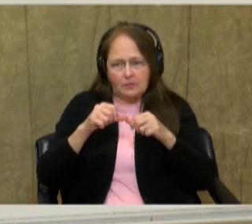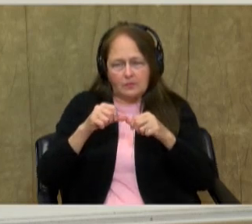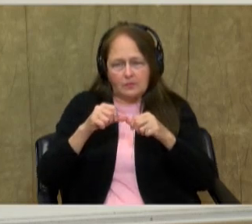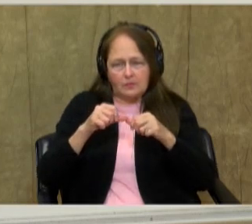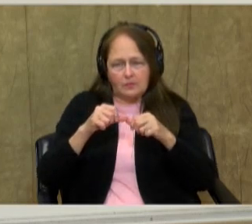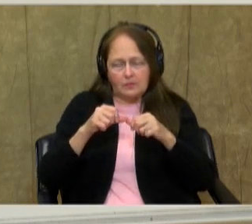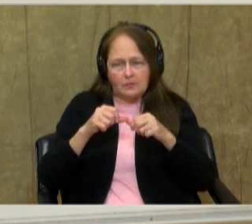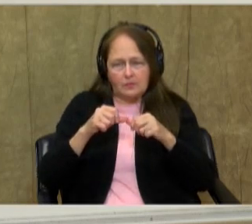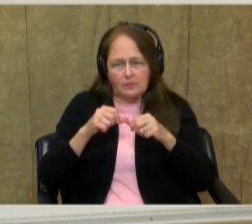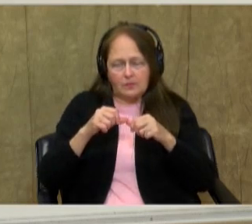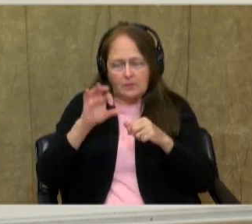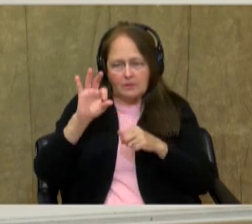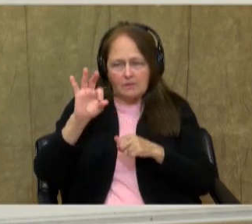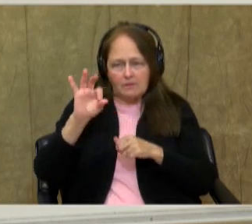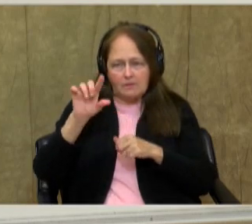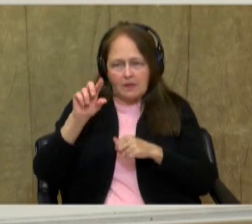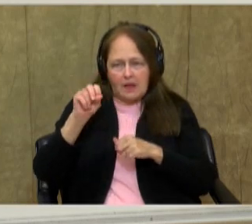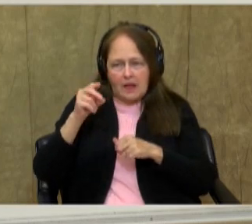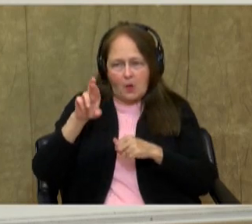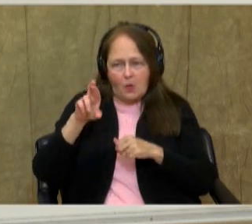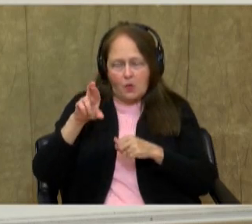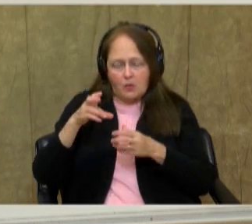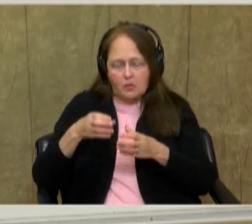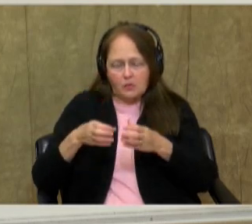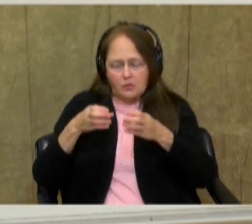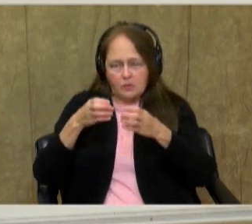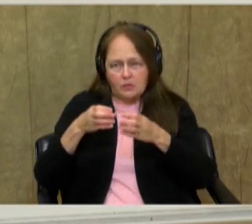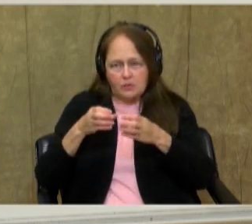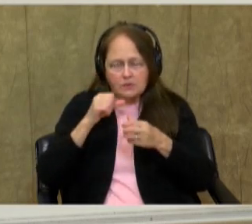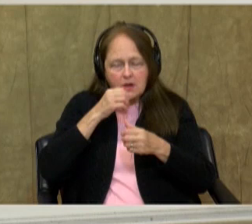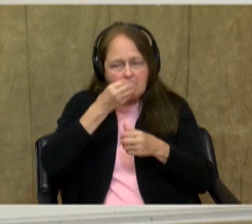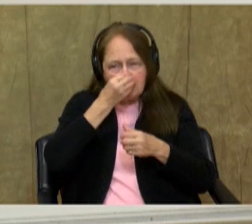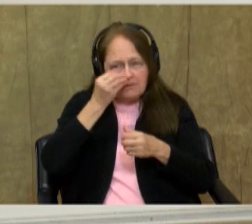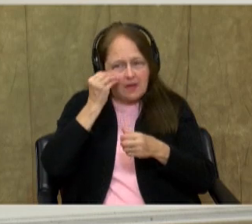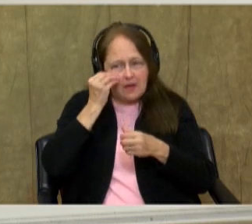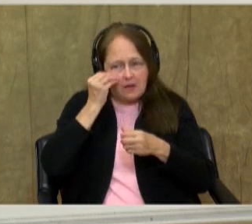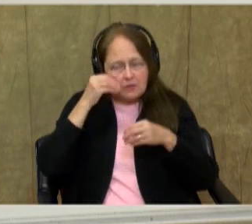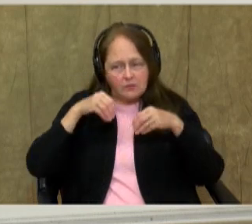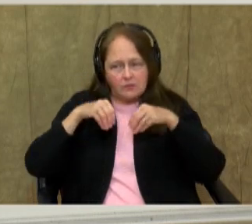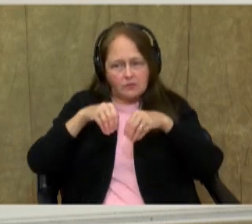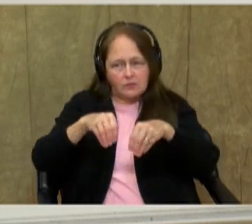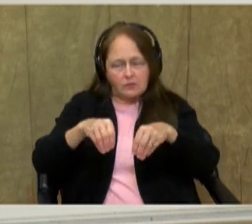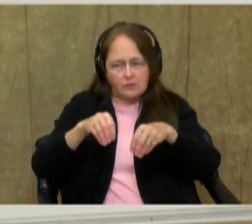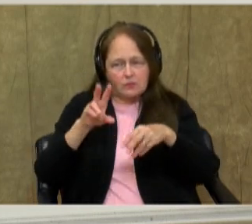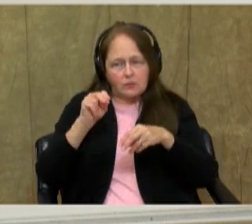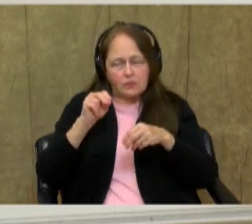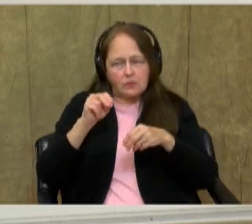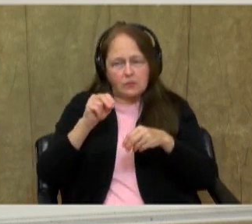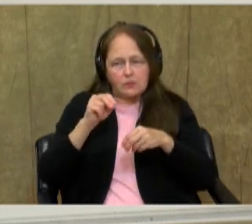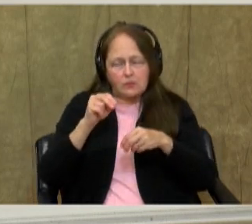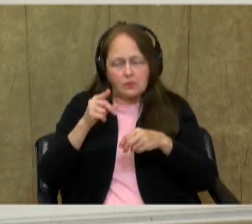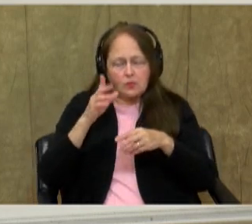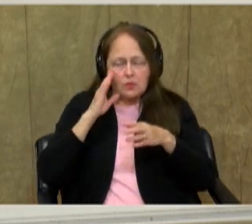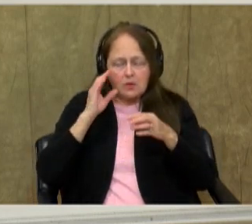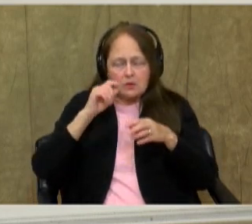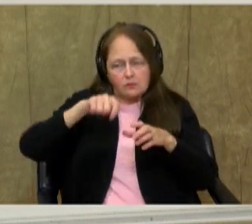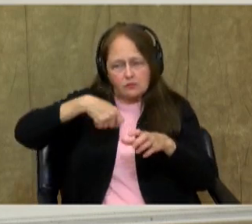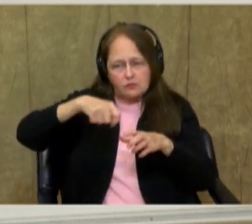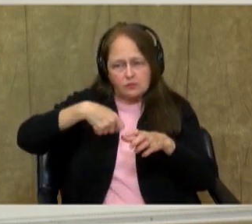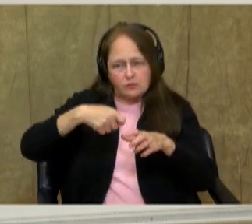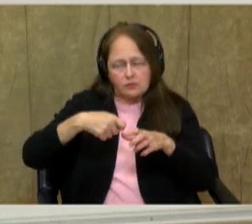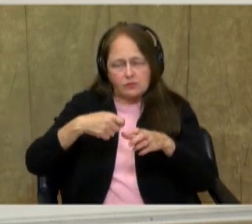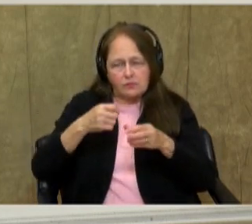Here's a picture of flour. Now, I'm not talking about flowers that grow in a garden. It's powder. You do something with